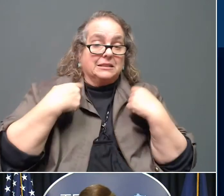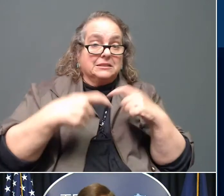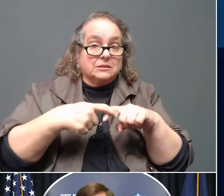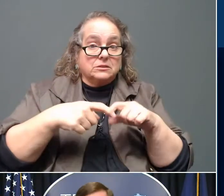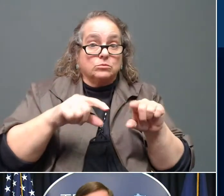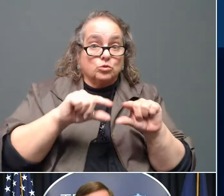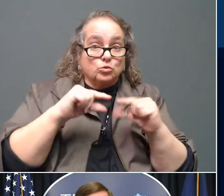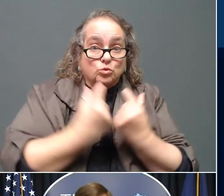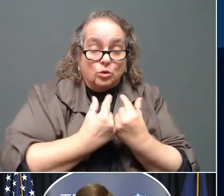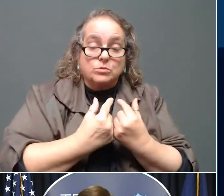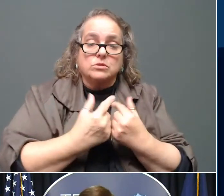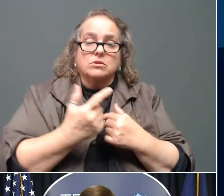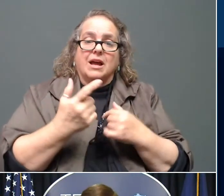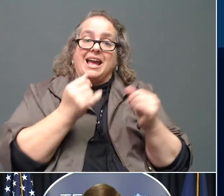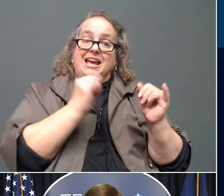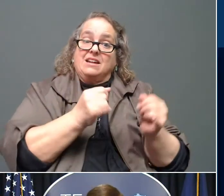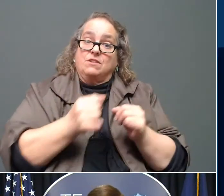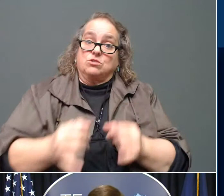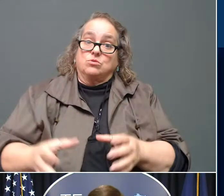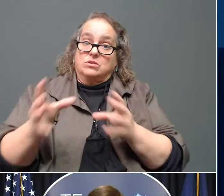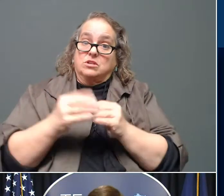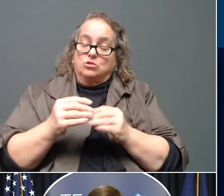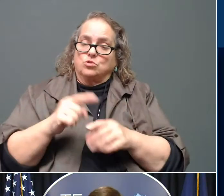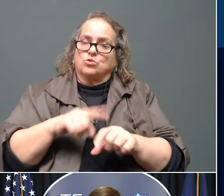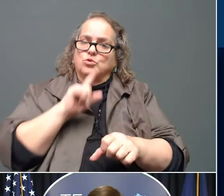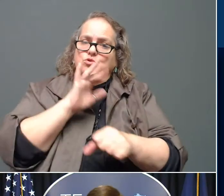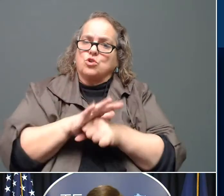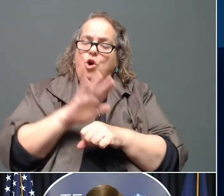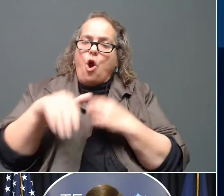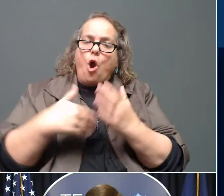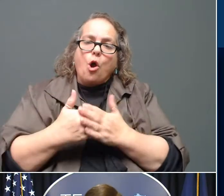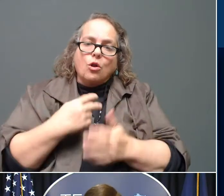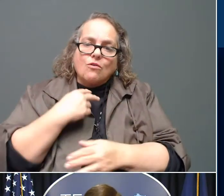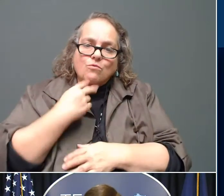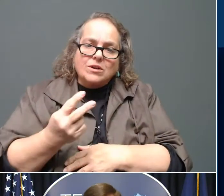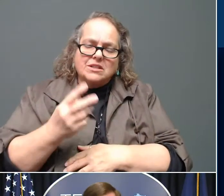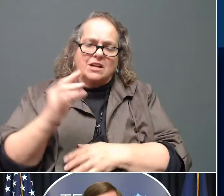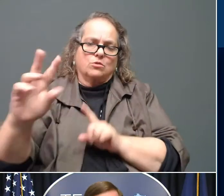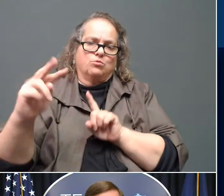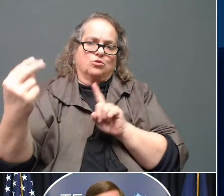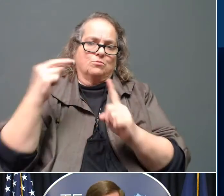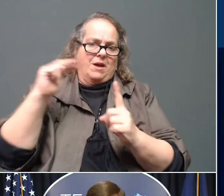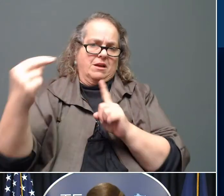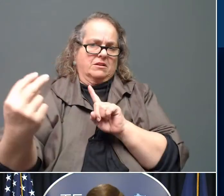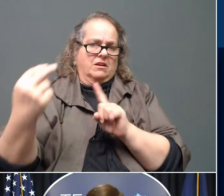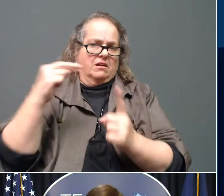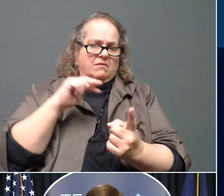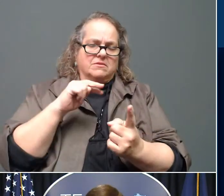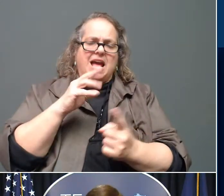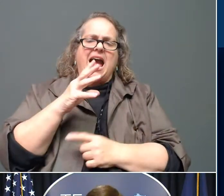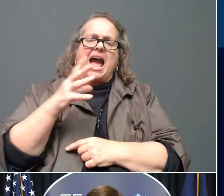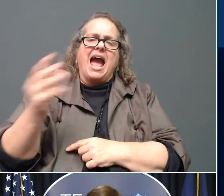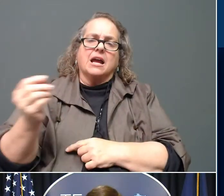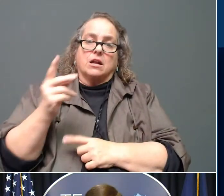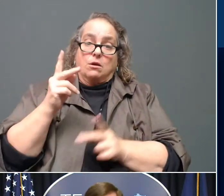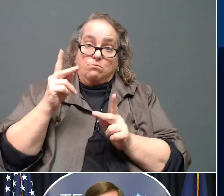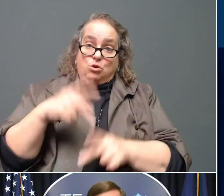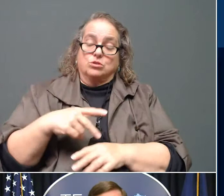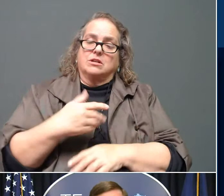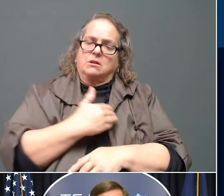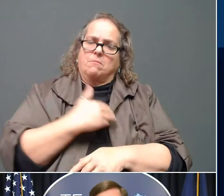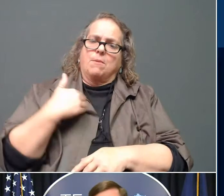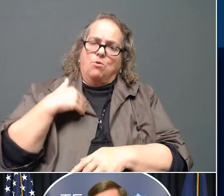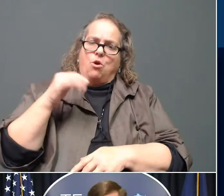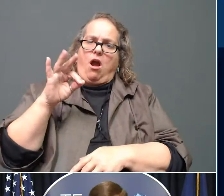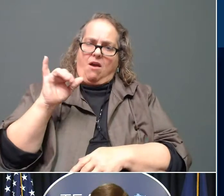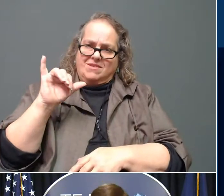sessions assured all voices and perspectives were heard. They were often facilitated by someone who was a member of the group themselves. What we learned